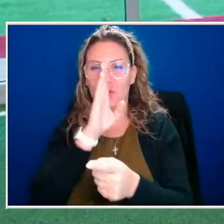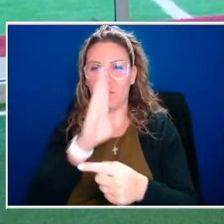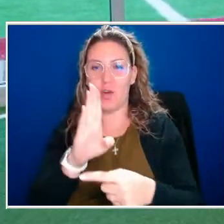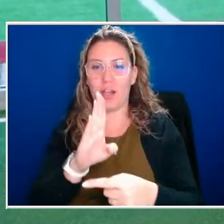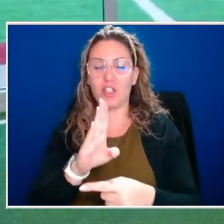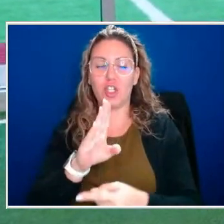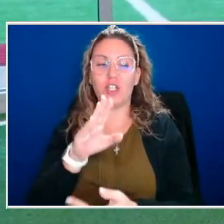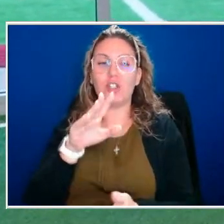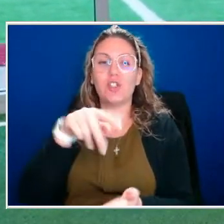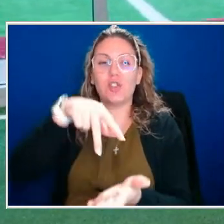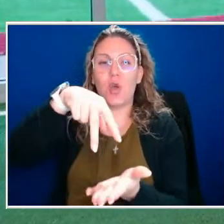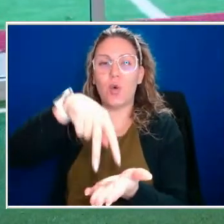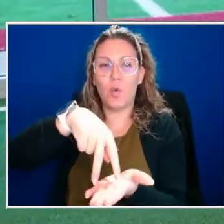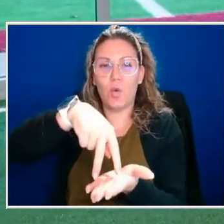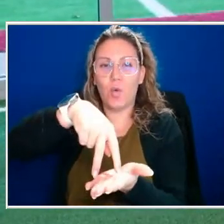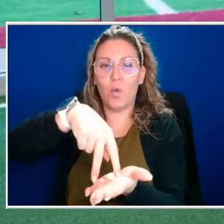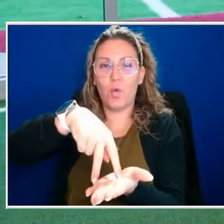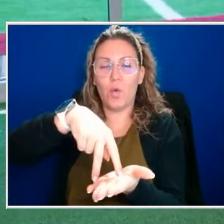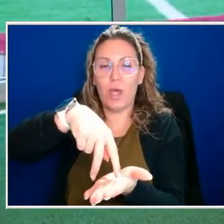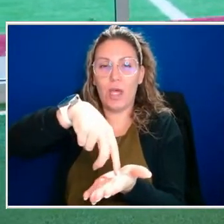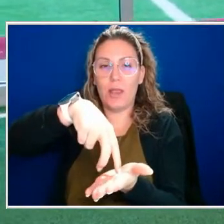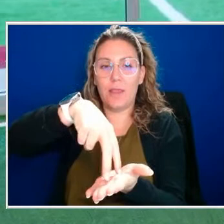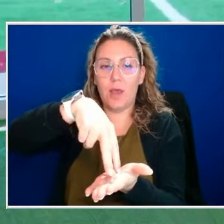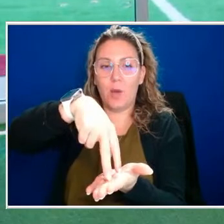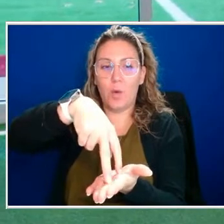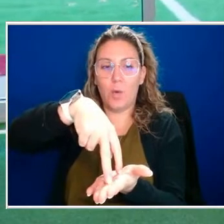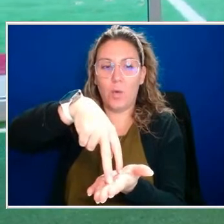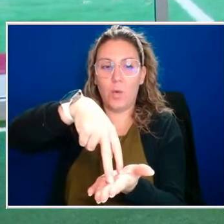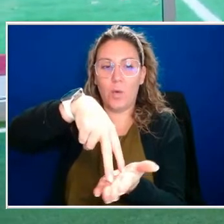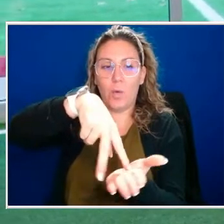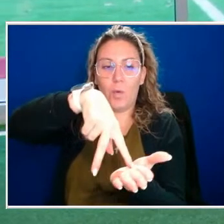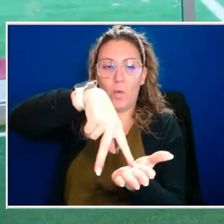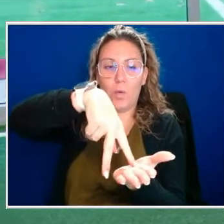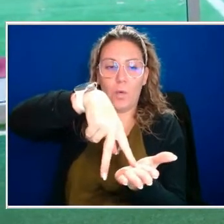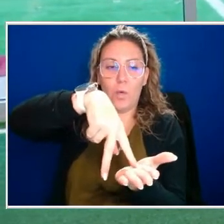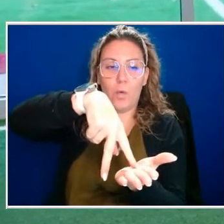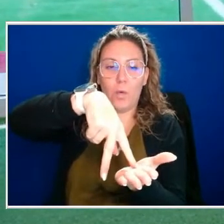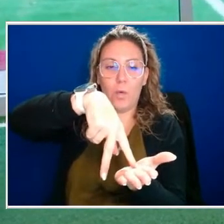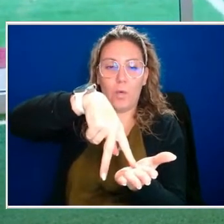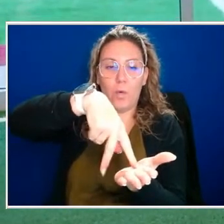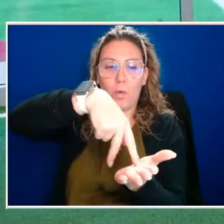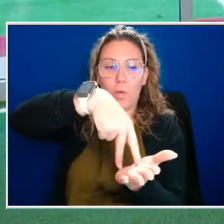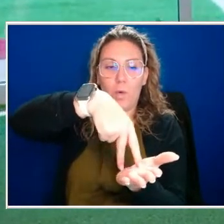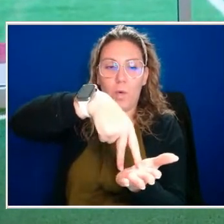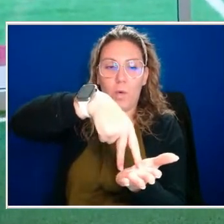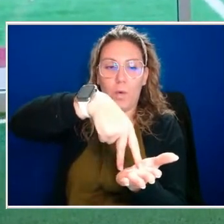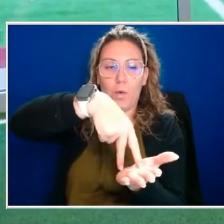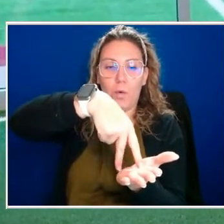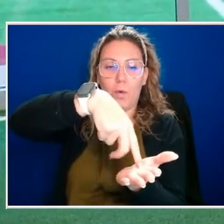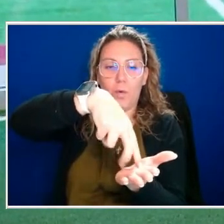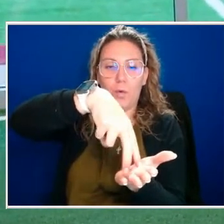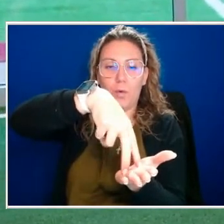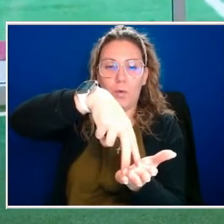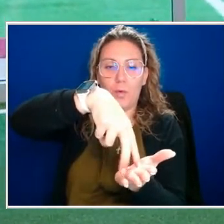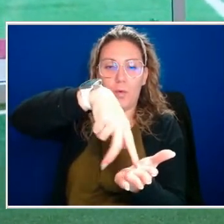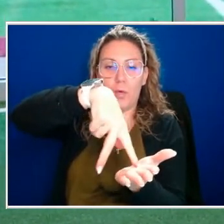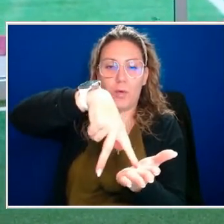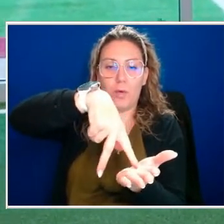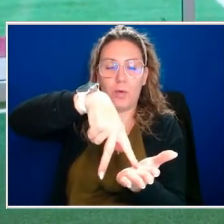and then that other leg's going to be moving. So now that leg has to balance you as your body is moving.